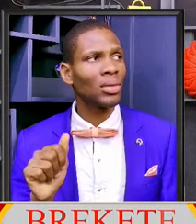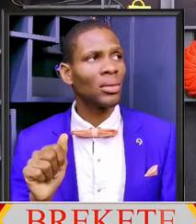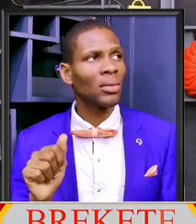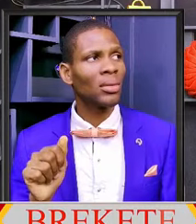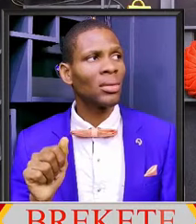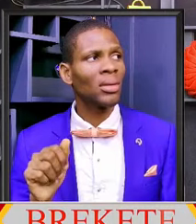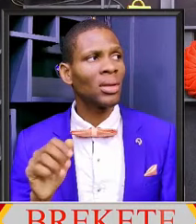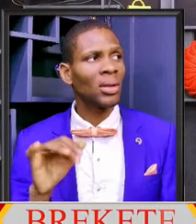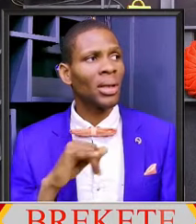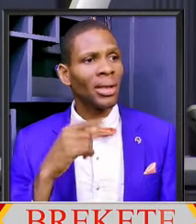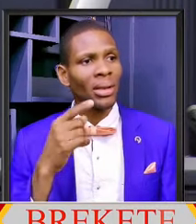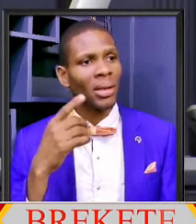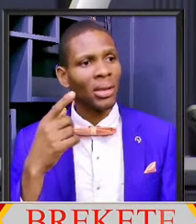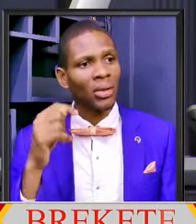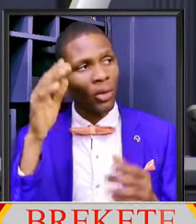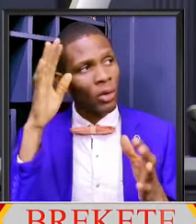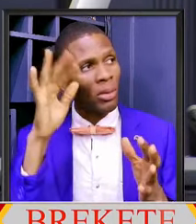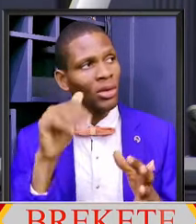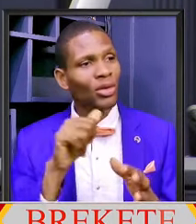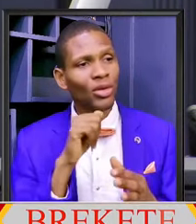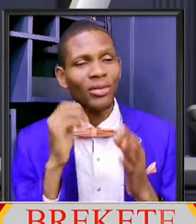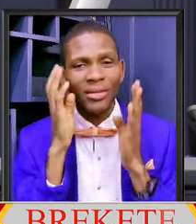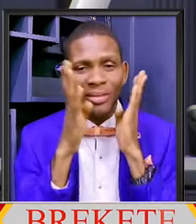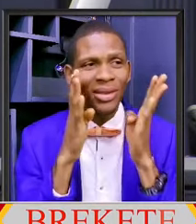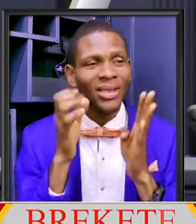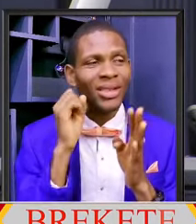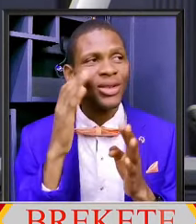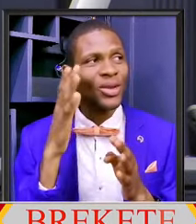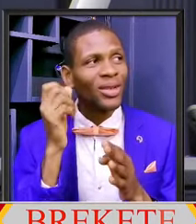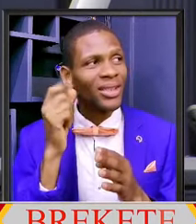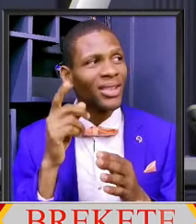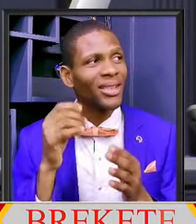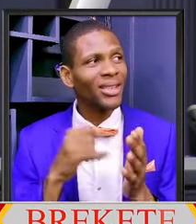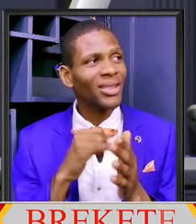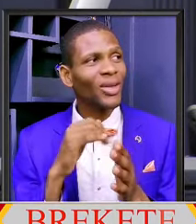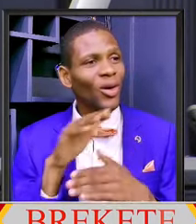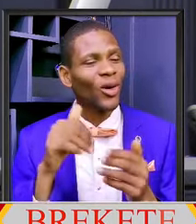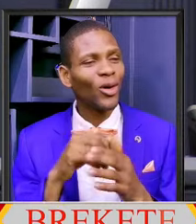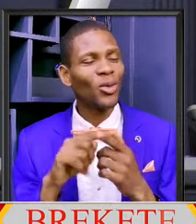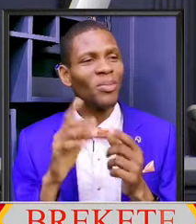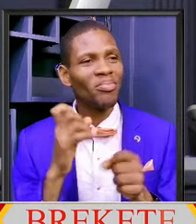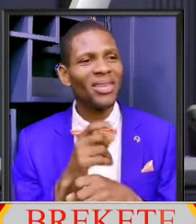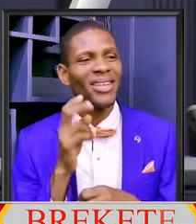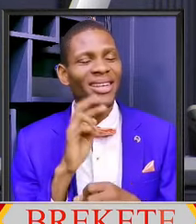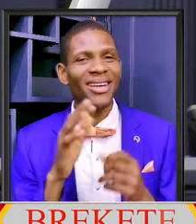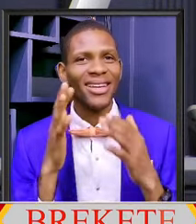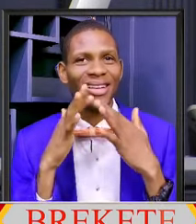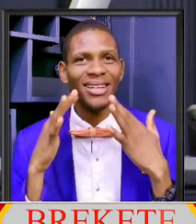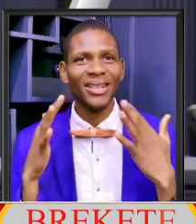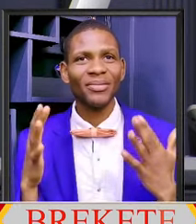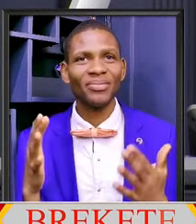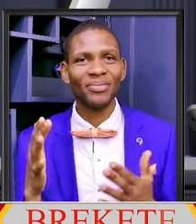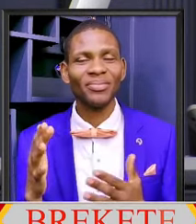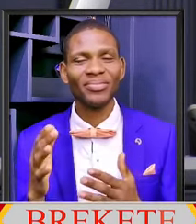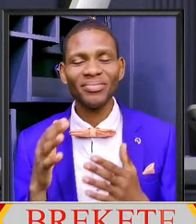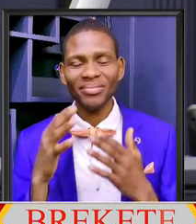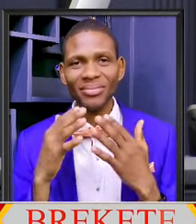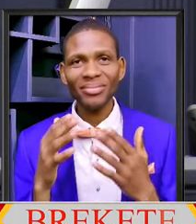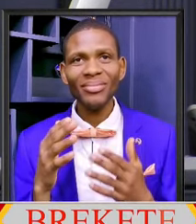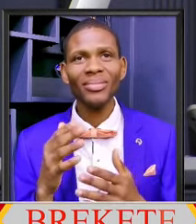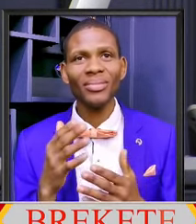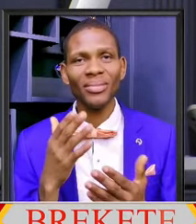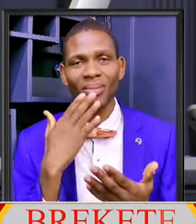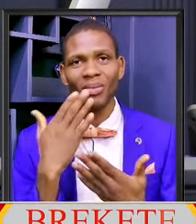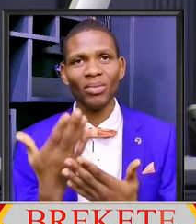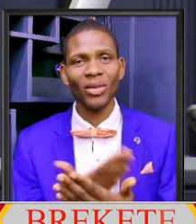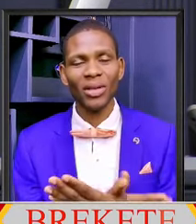Dadaswa. He said, I hope the girl is not embarrassed. She should understand it is all to make her laugh. Hello. Smile. Hello. She